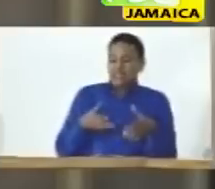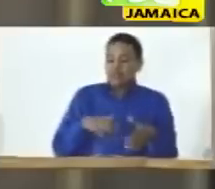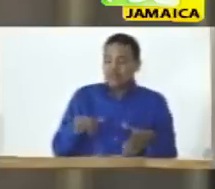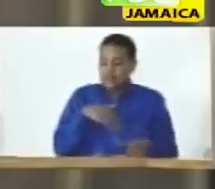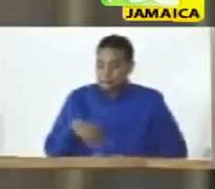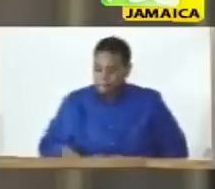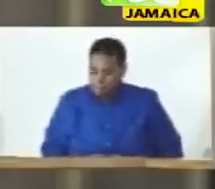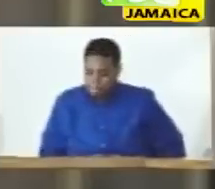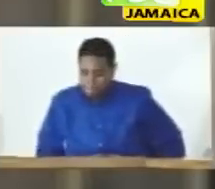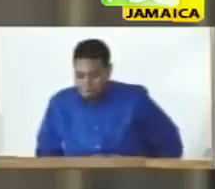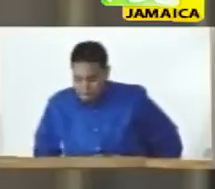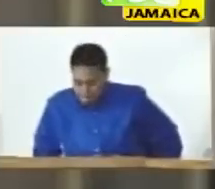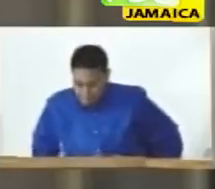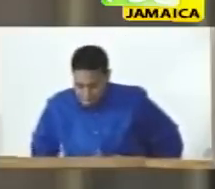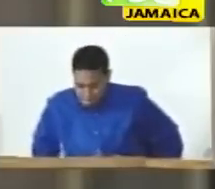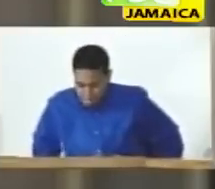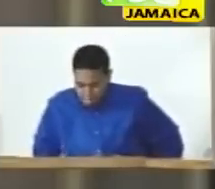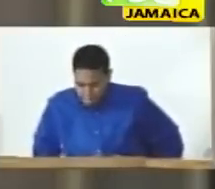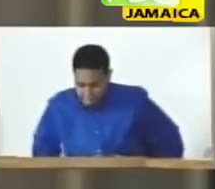sector.